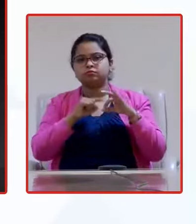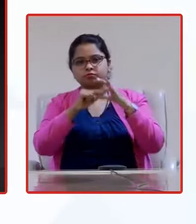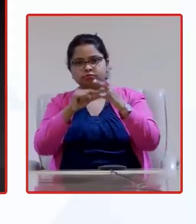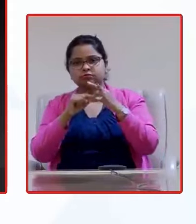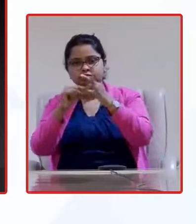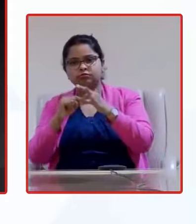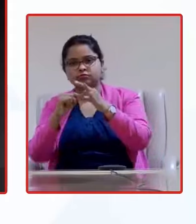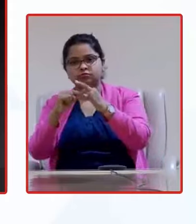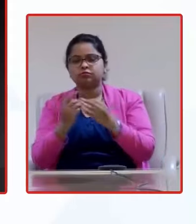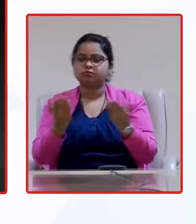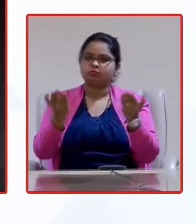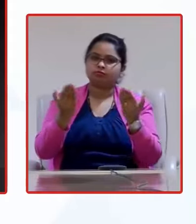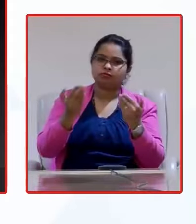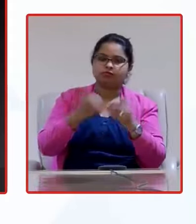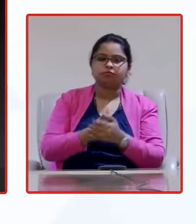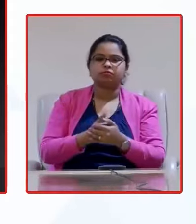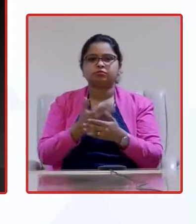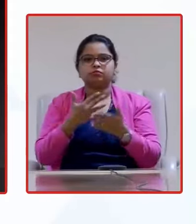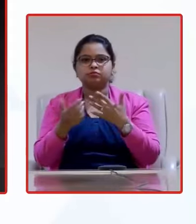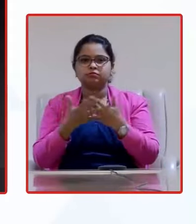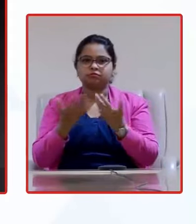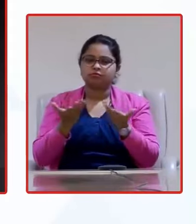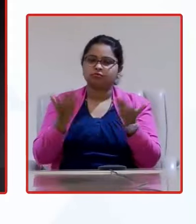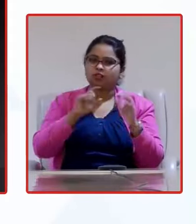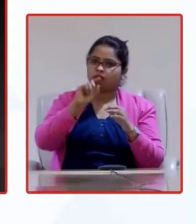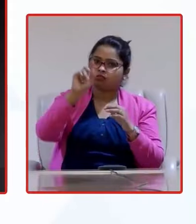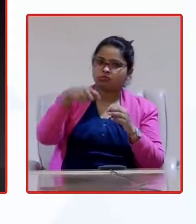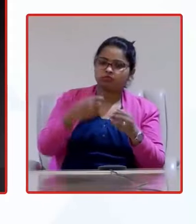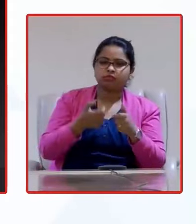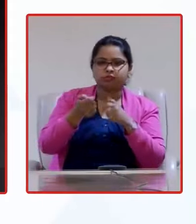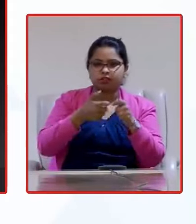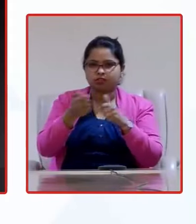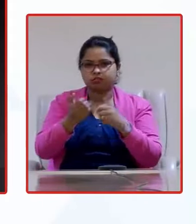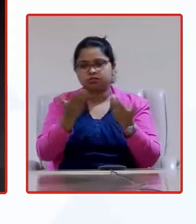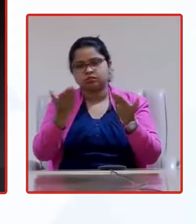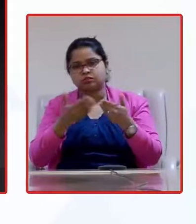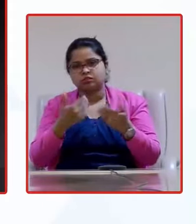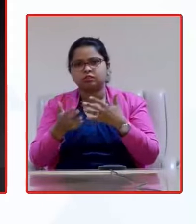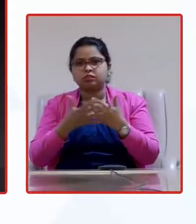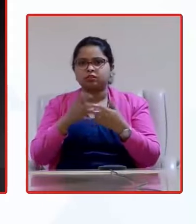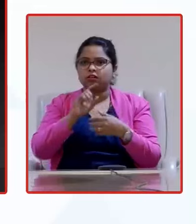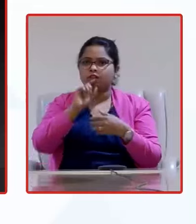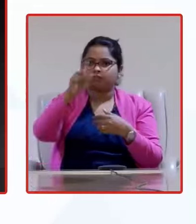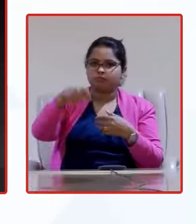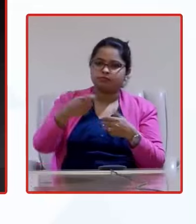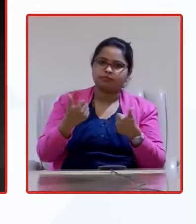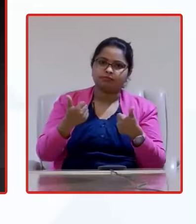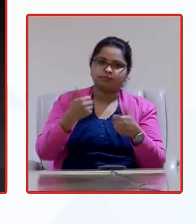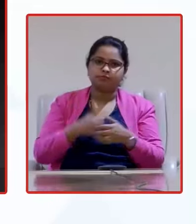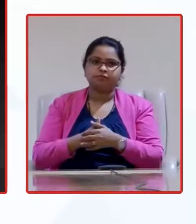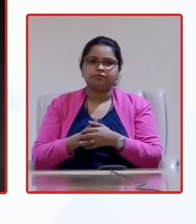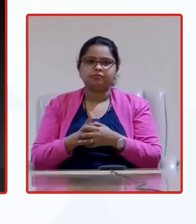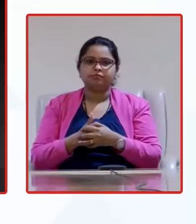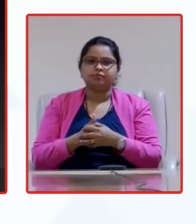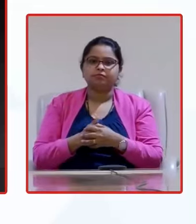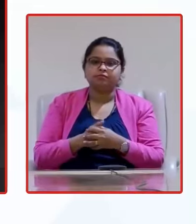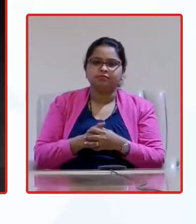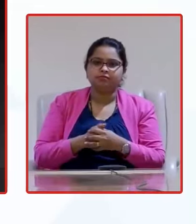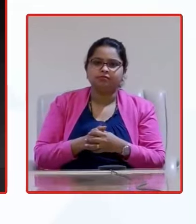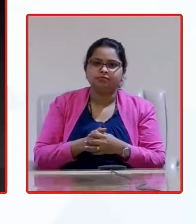questions. Anu, Chanda, anyone who wants to, you know, if there are any questions, feel free to ask me.